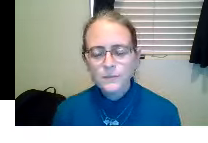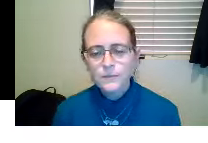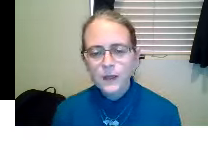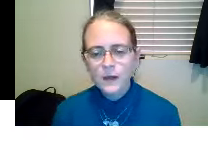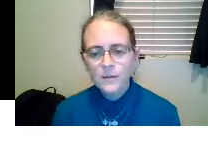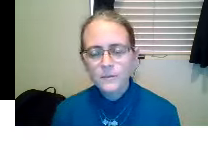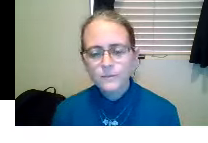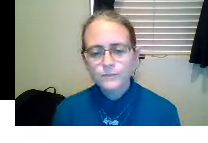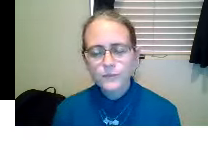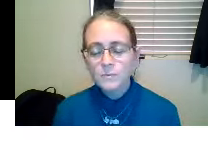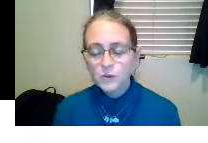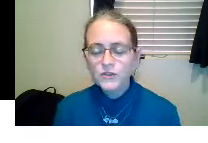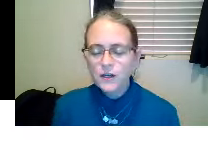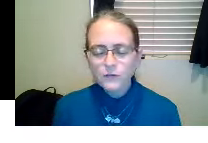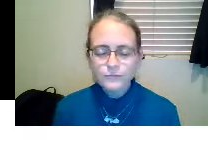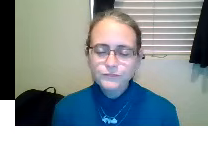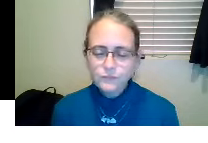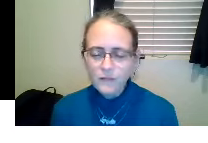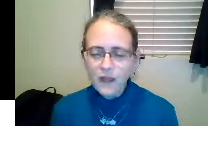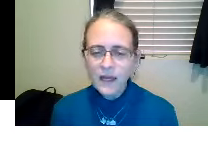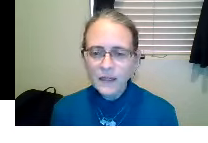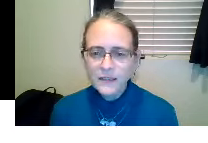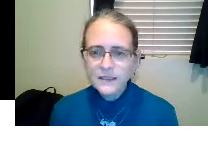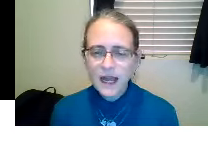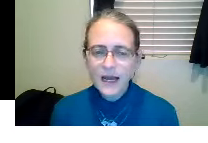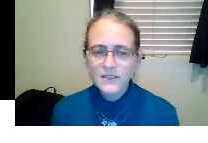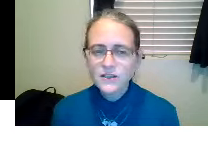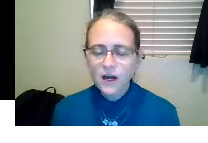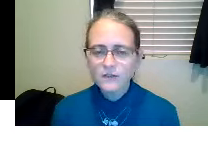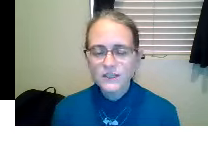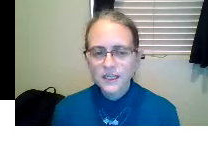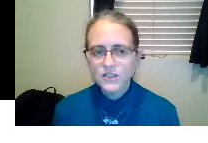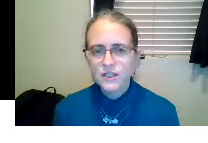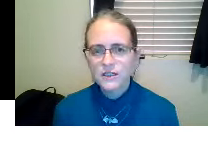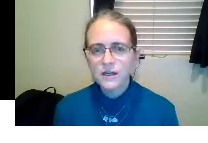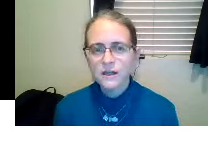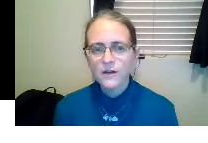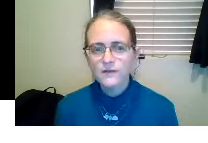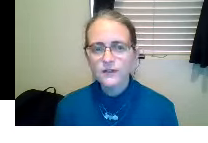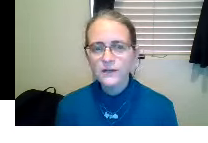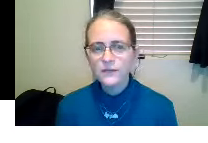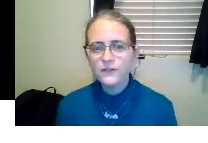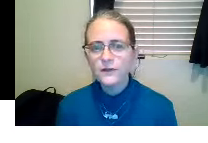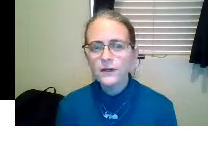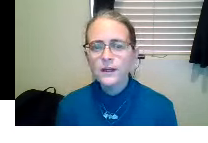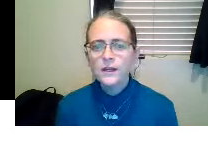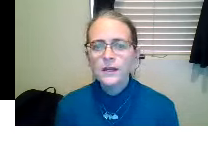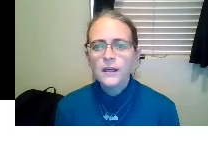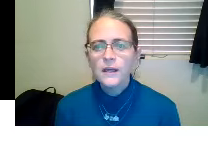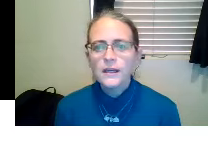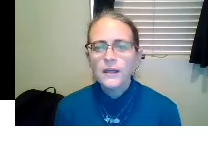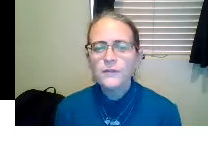your, unmute yourself and add to the conversation of if